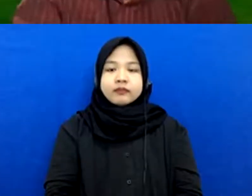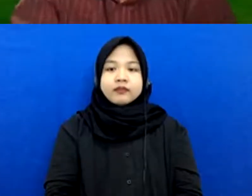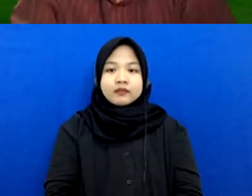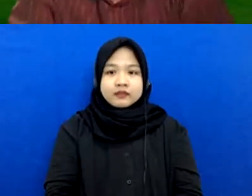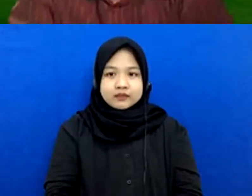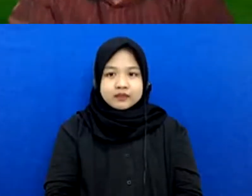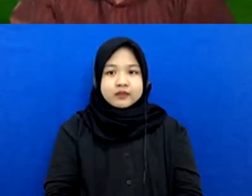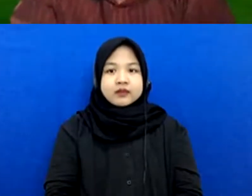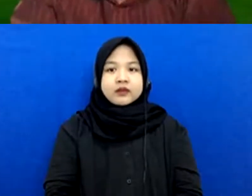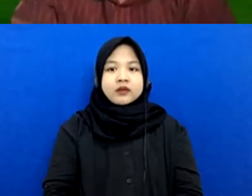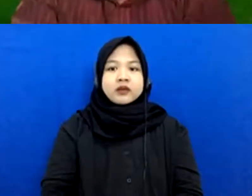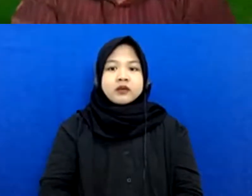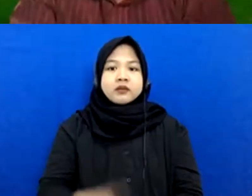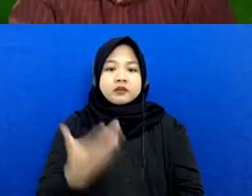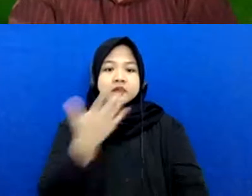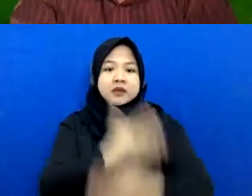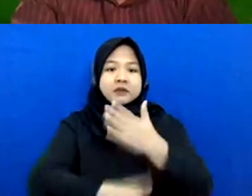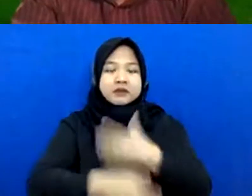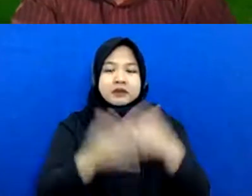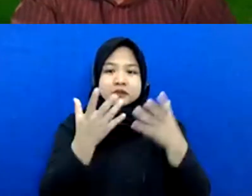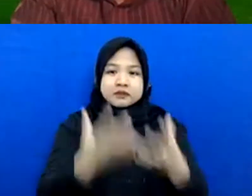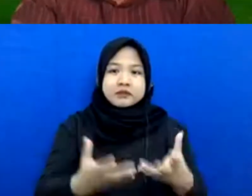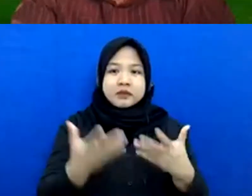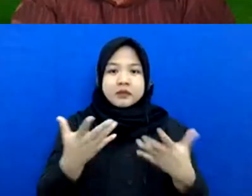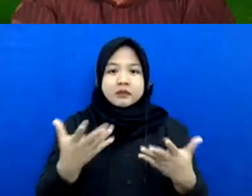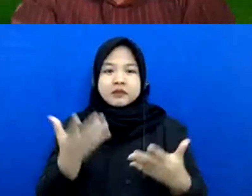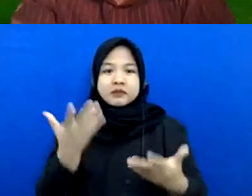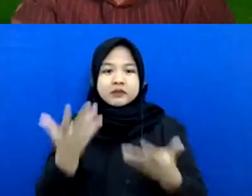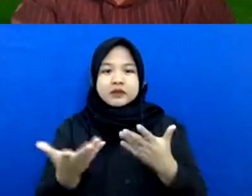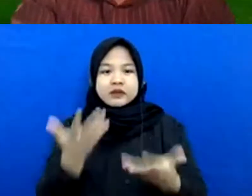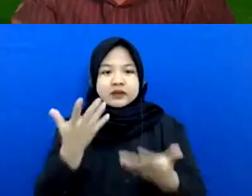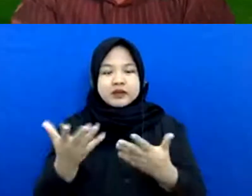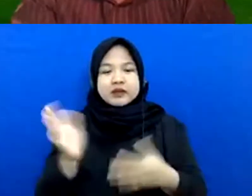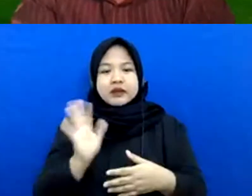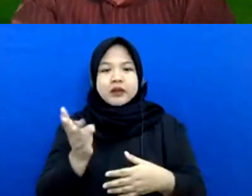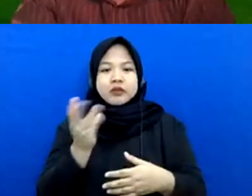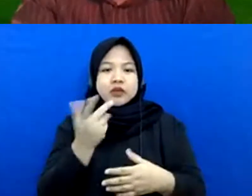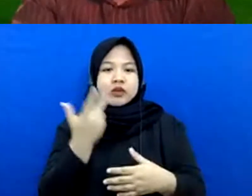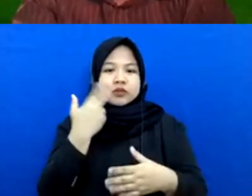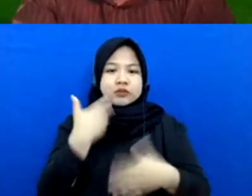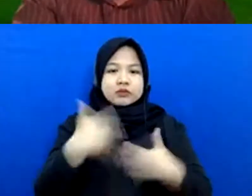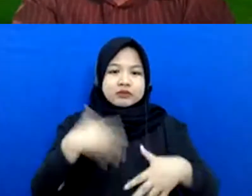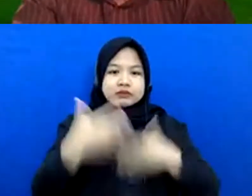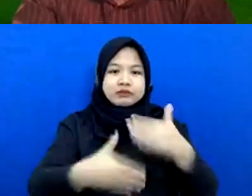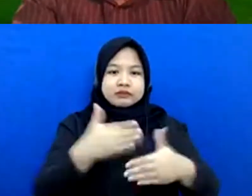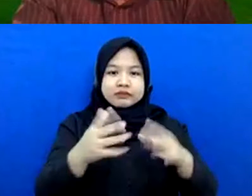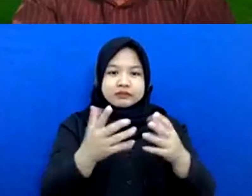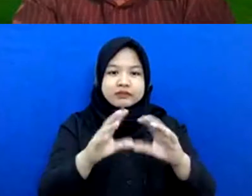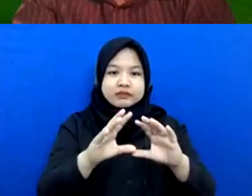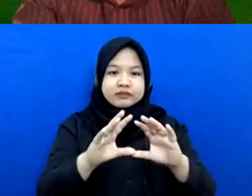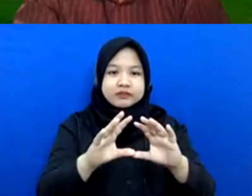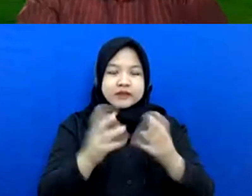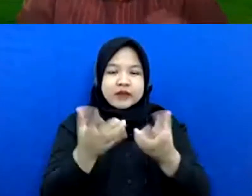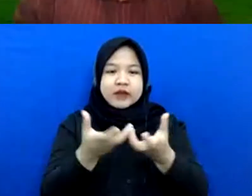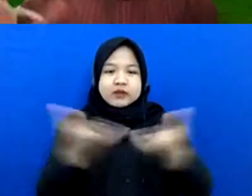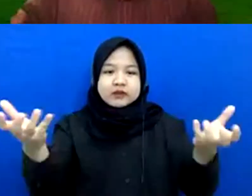And yet the critical disability theorists would argue that it could easily be an exclusionary practice, in the